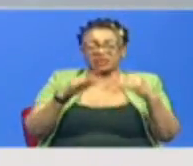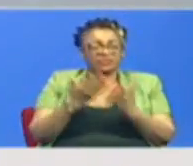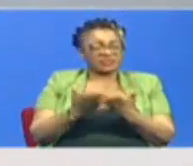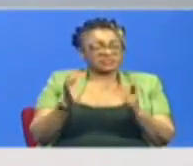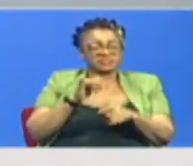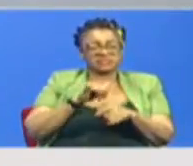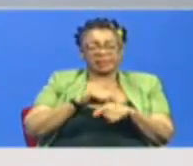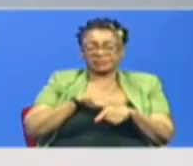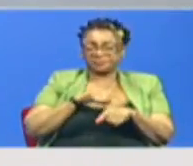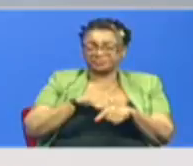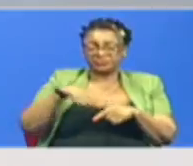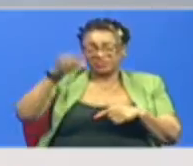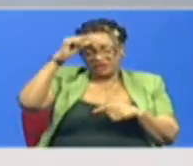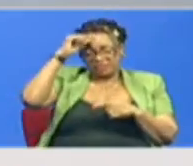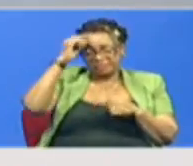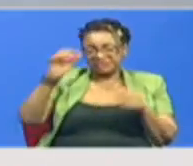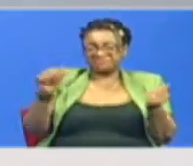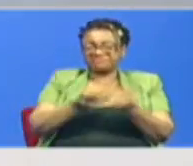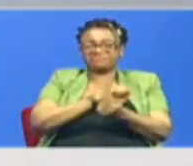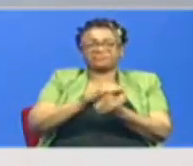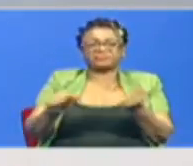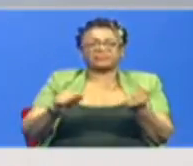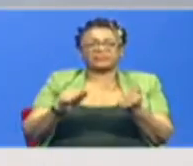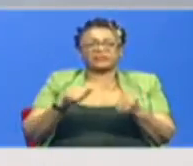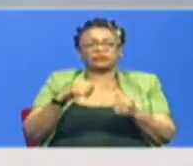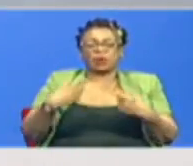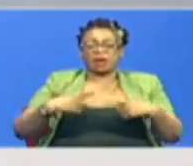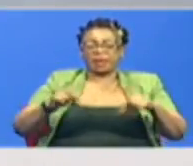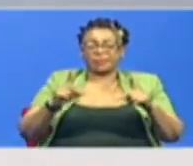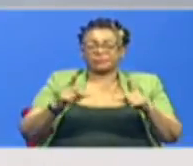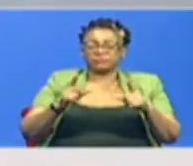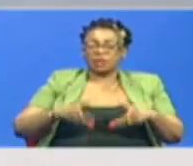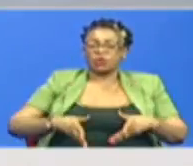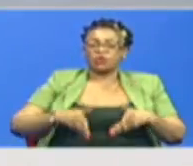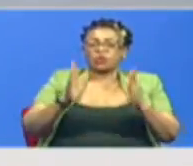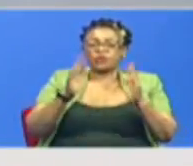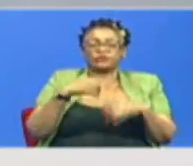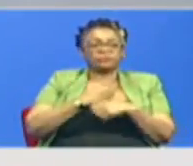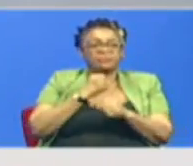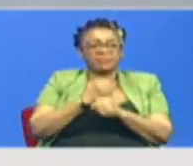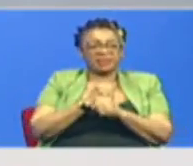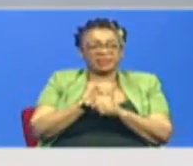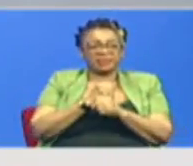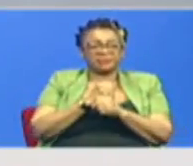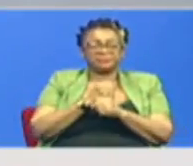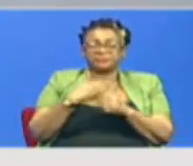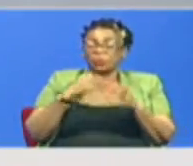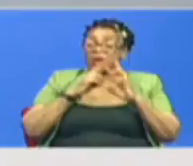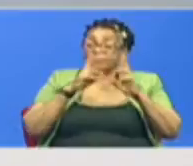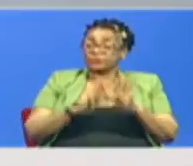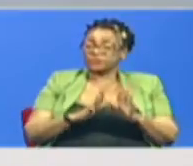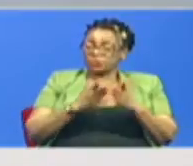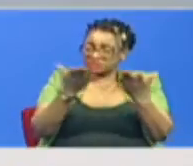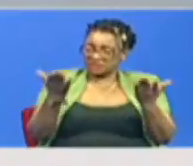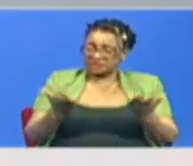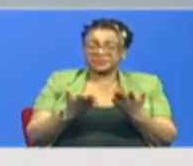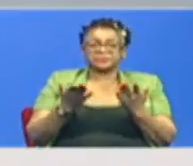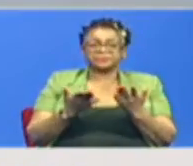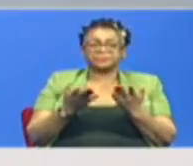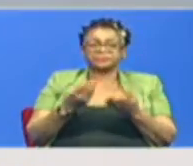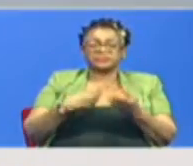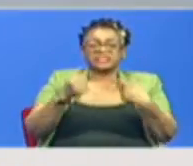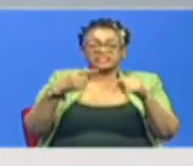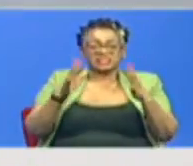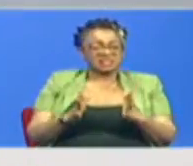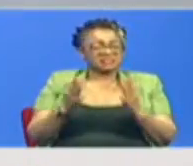down their stalls to give way for the construction of a road. Our reporter Ruth Samway was there and now reports that the traders have been